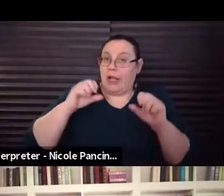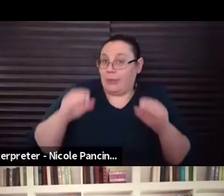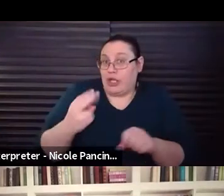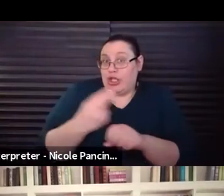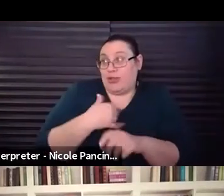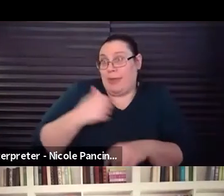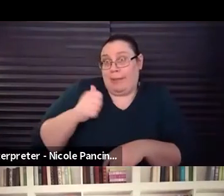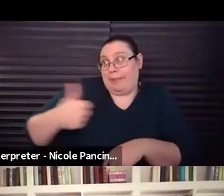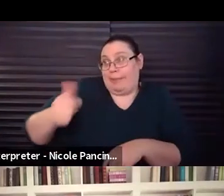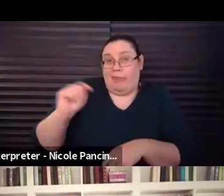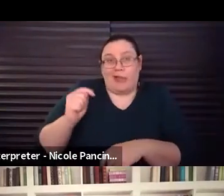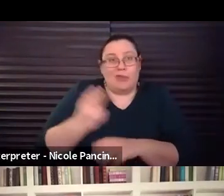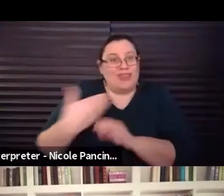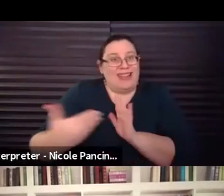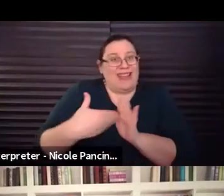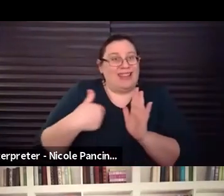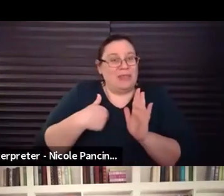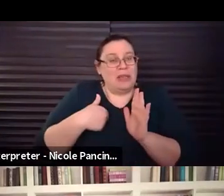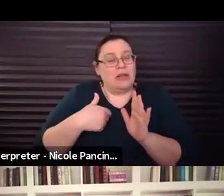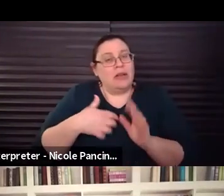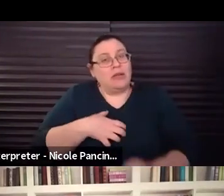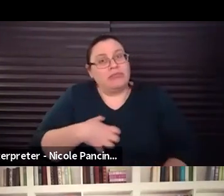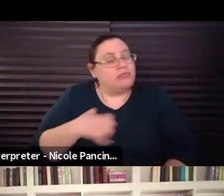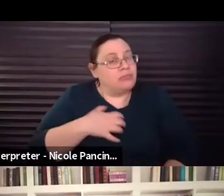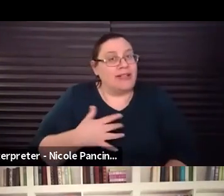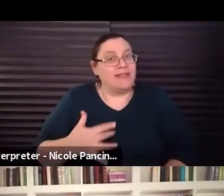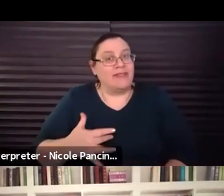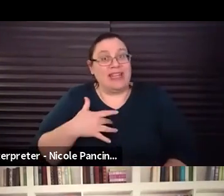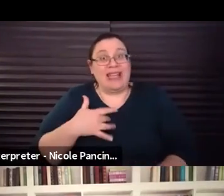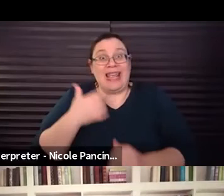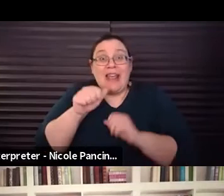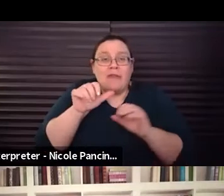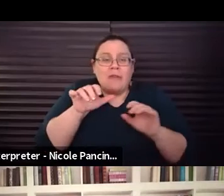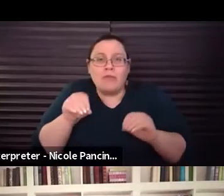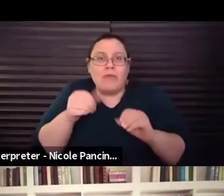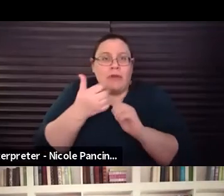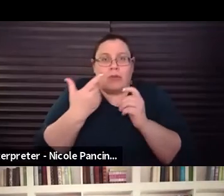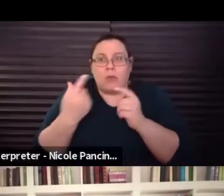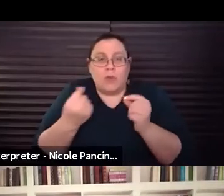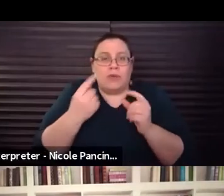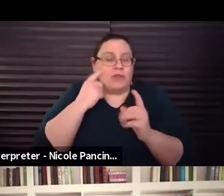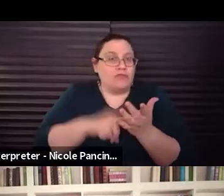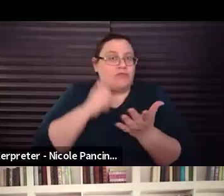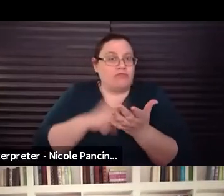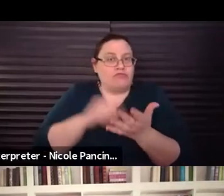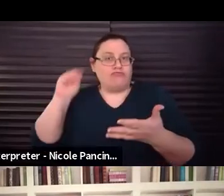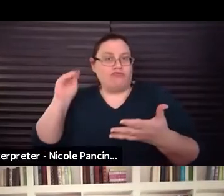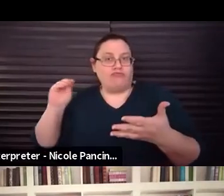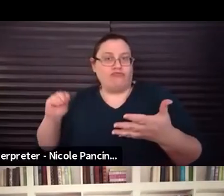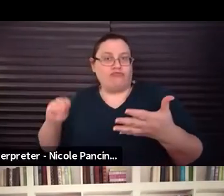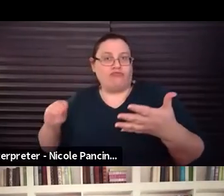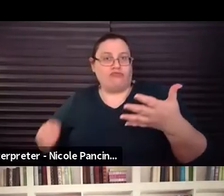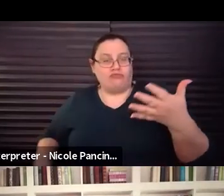them. And it's a very disturbing feeling that every movement you're making is being cataloged. And that goes as far as like